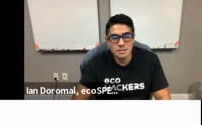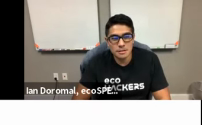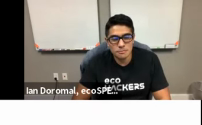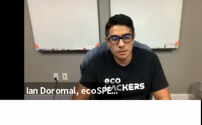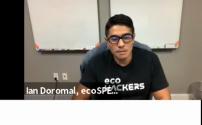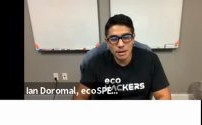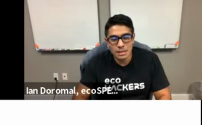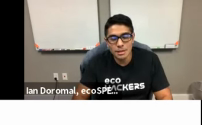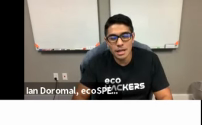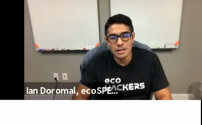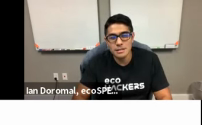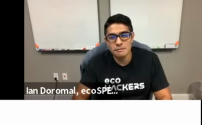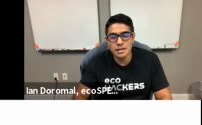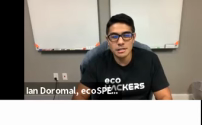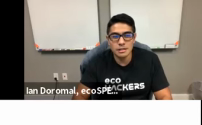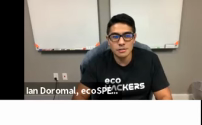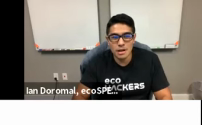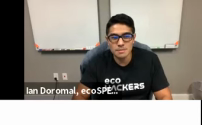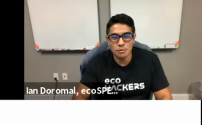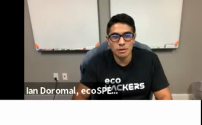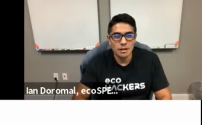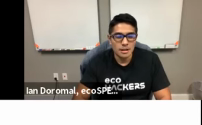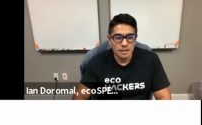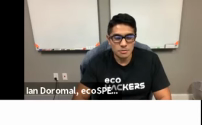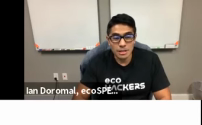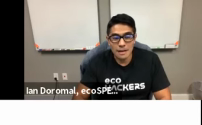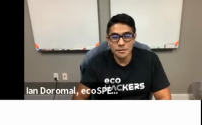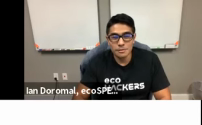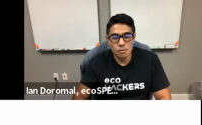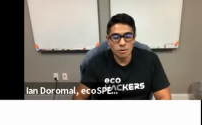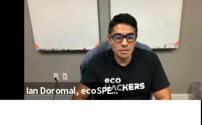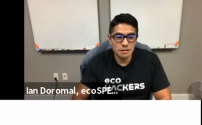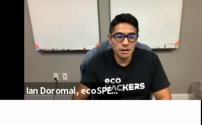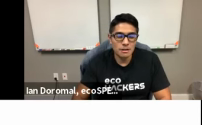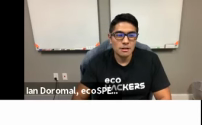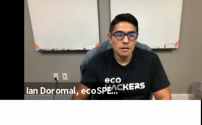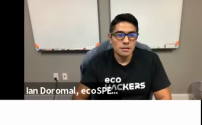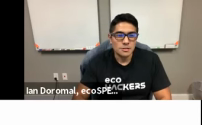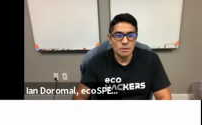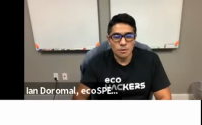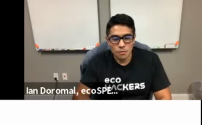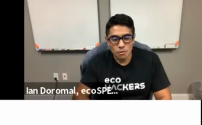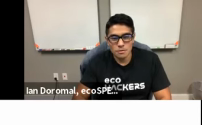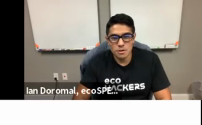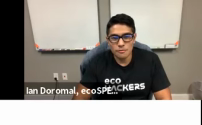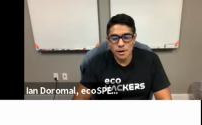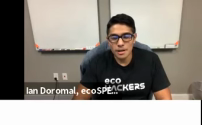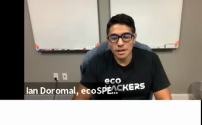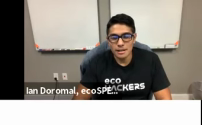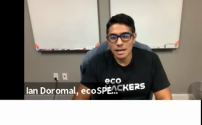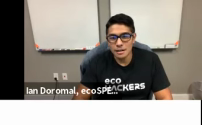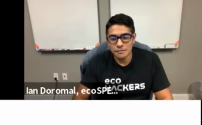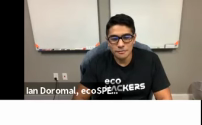us, it's really about eliminating incineration and transport to a landfill or an incinerator. So of course, those are